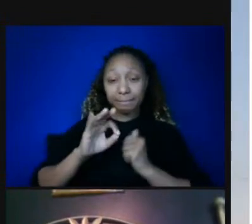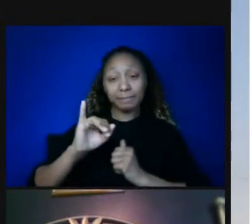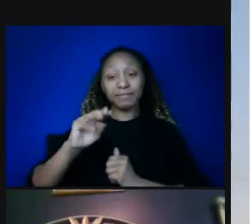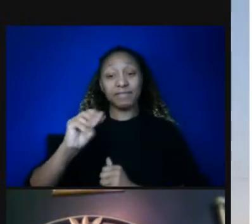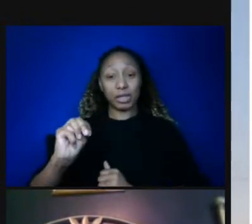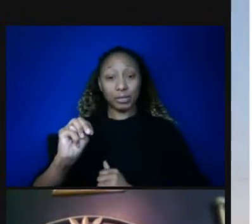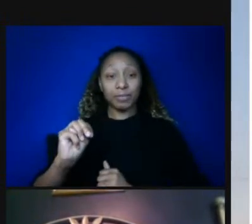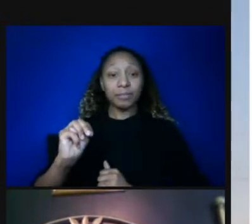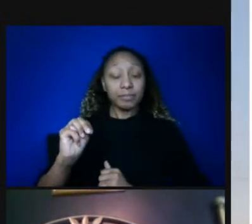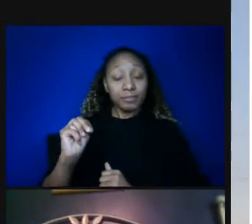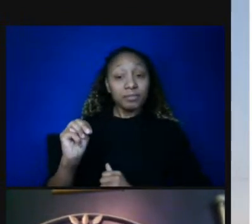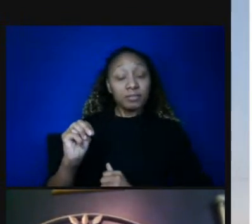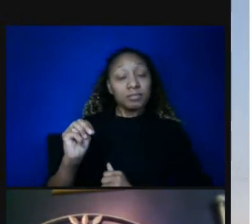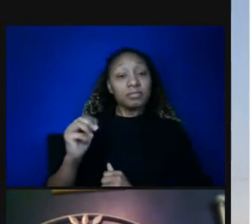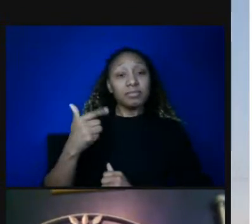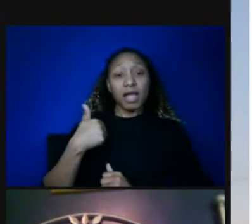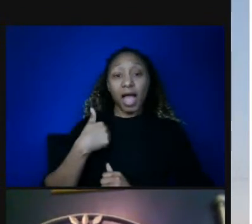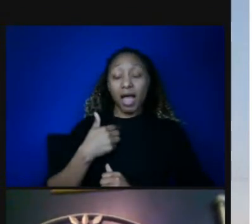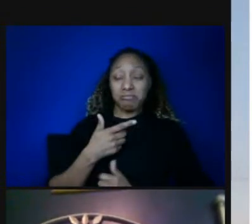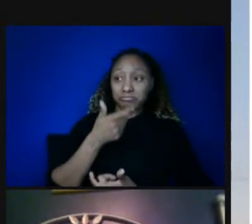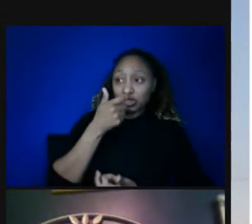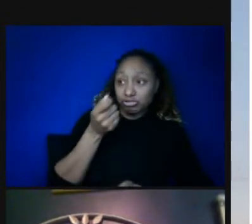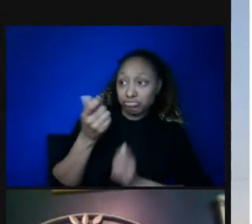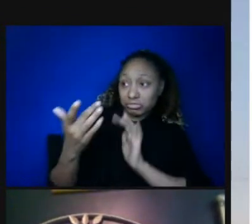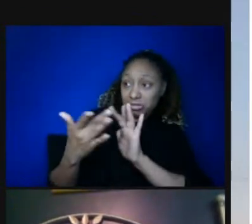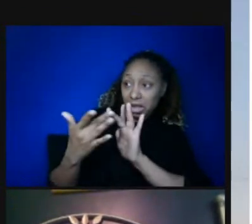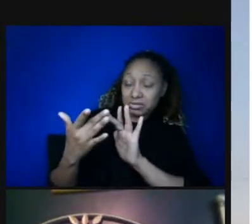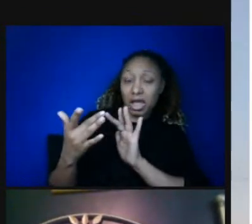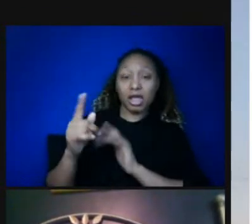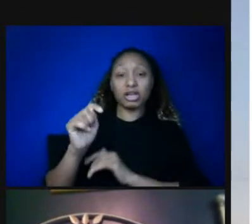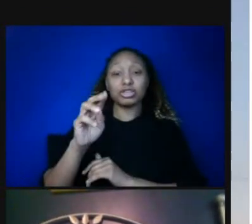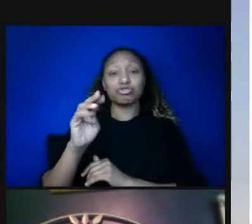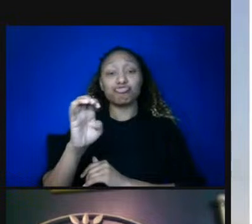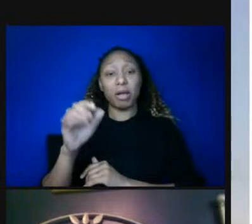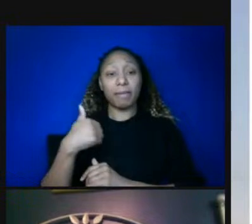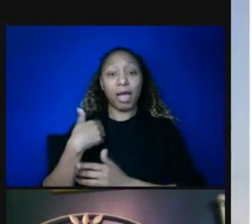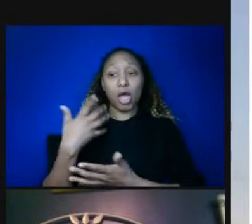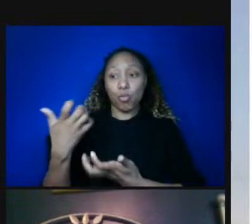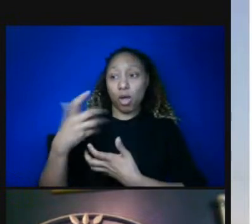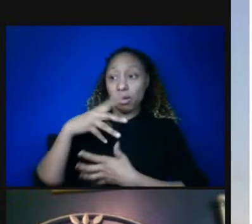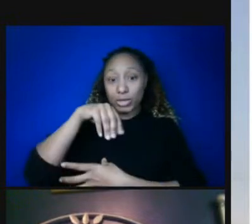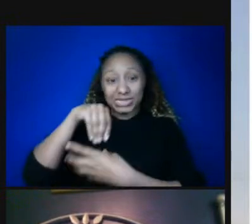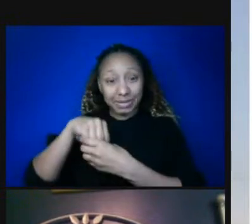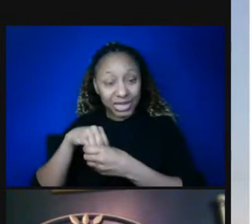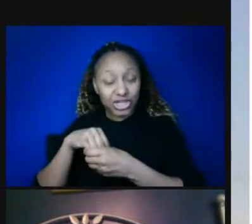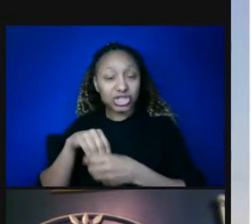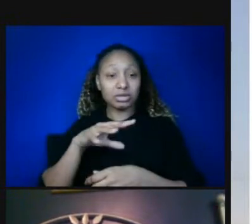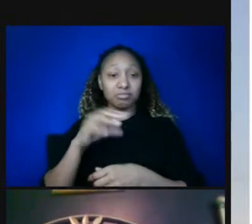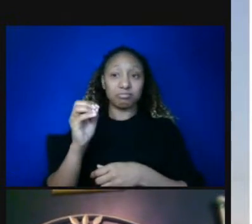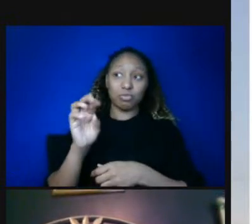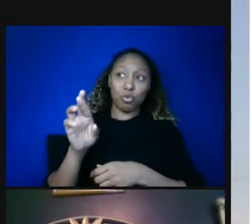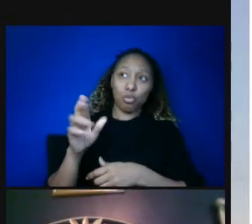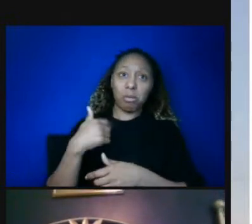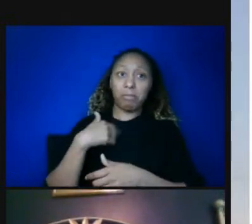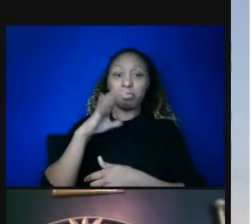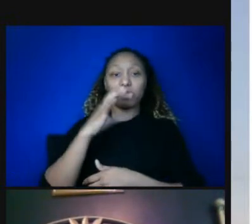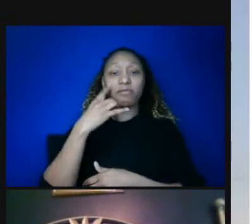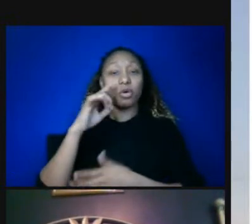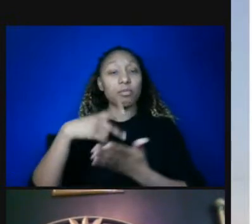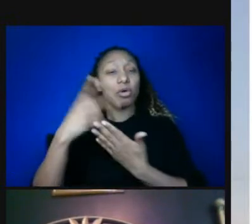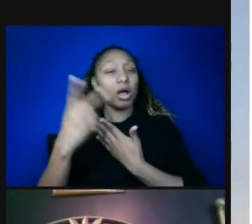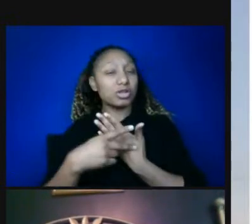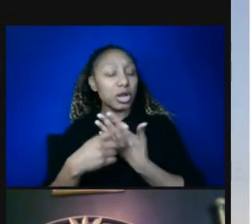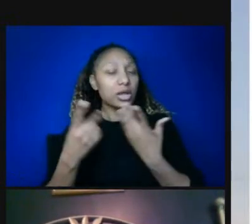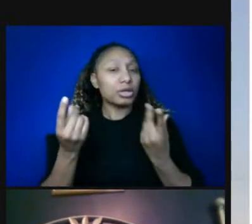in contacting these local tribes, looking for a land acknowledgement, looking for tribal participation in a project, all you have to